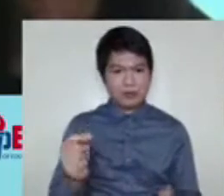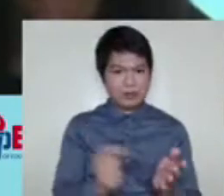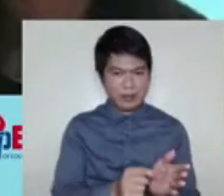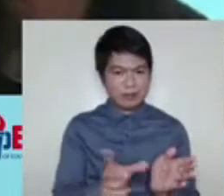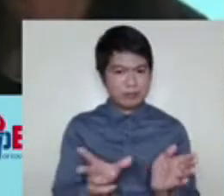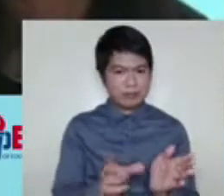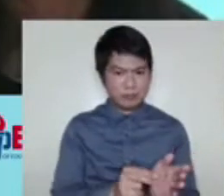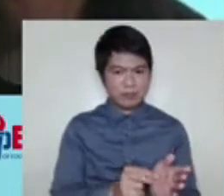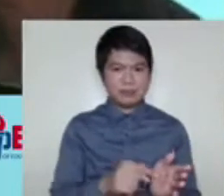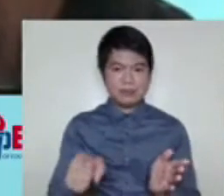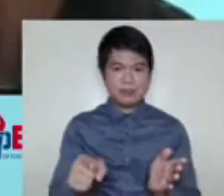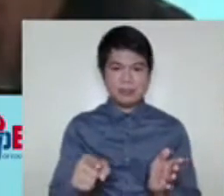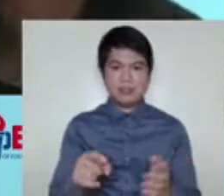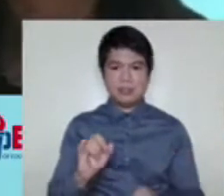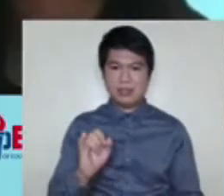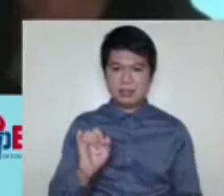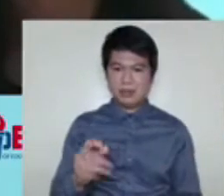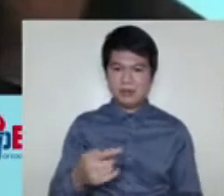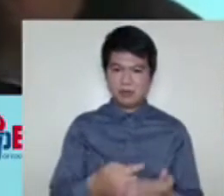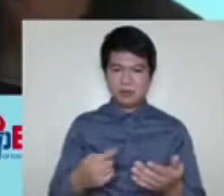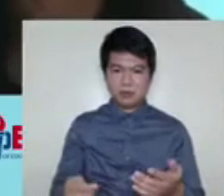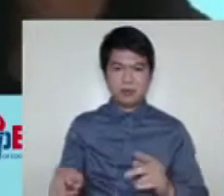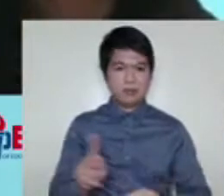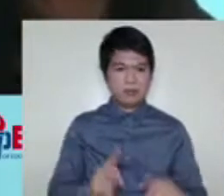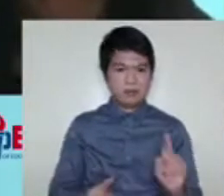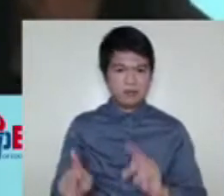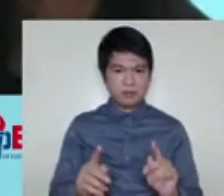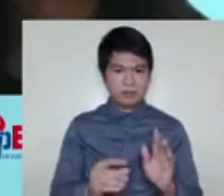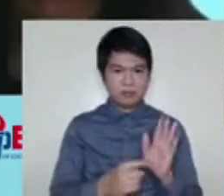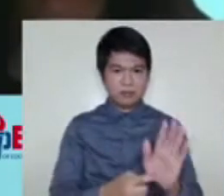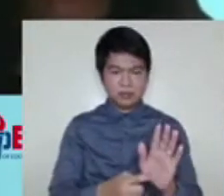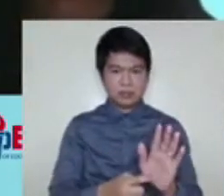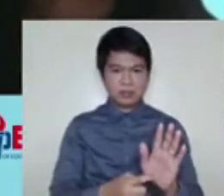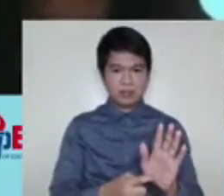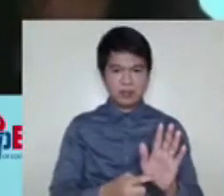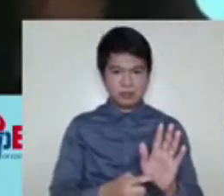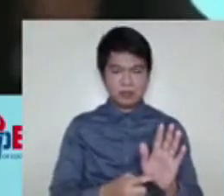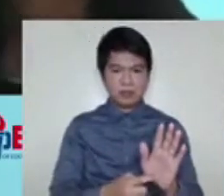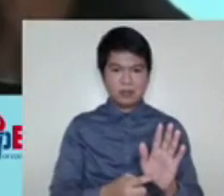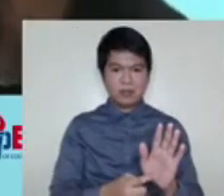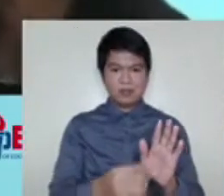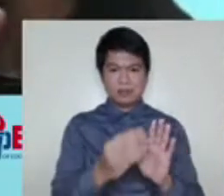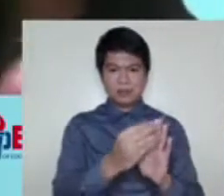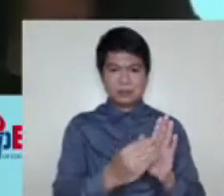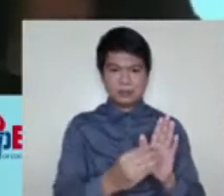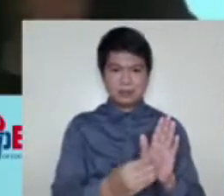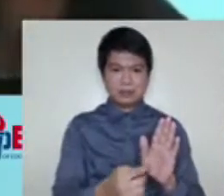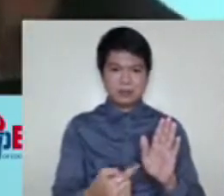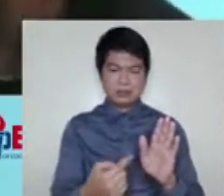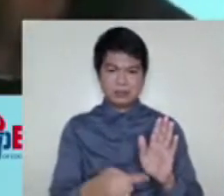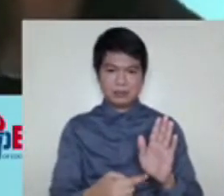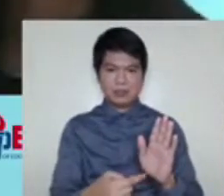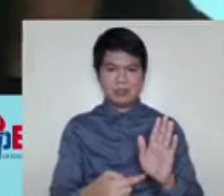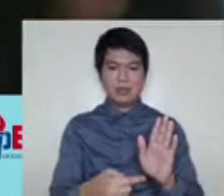tool or the performance indicators are specified like this, it states that as evidenced by MOV